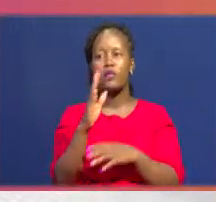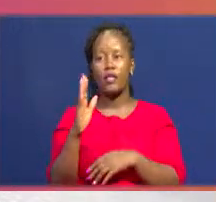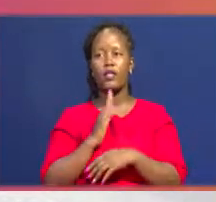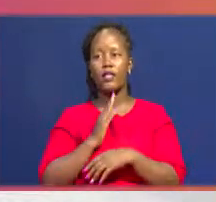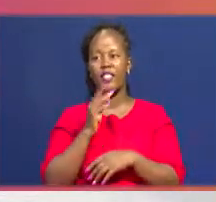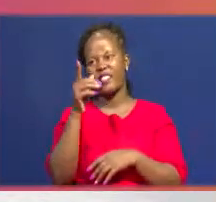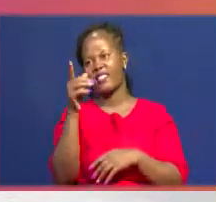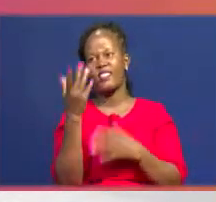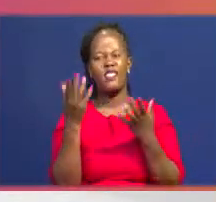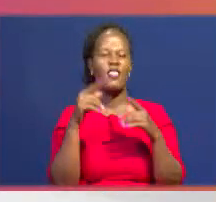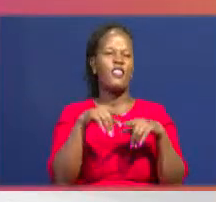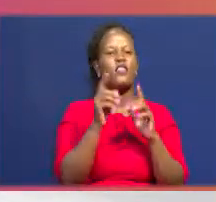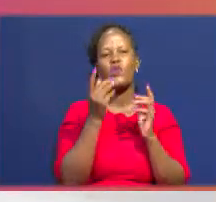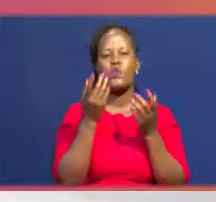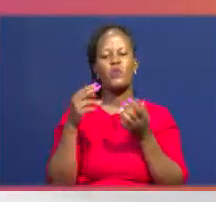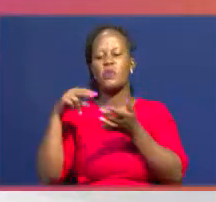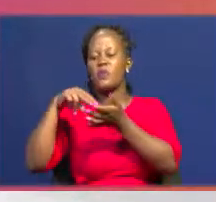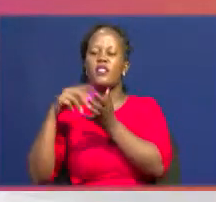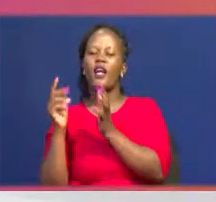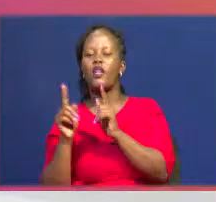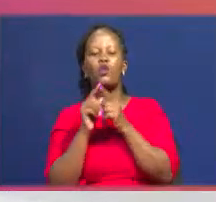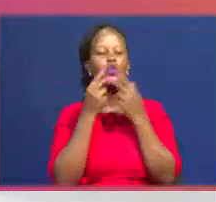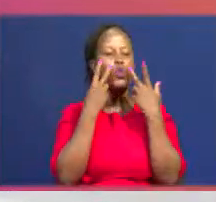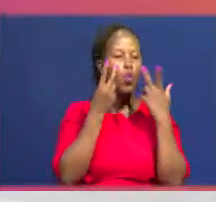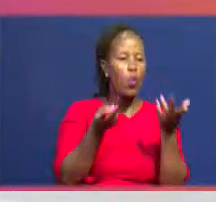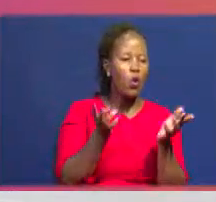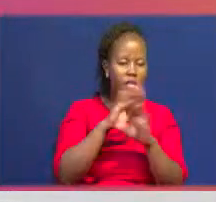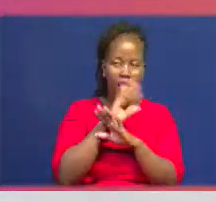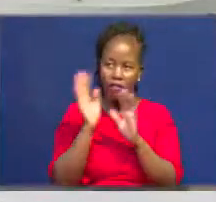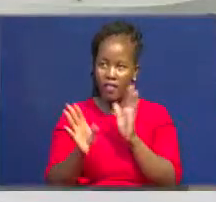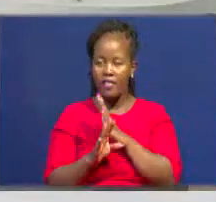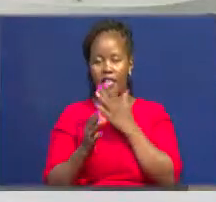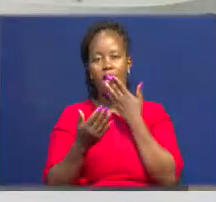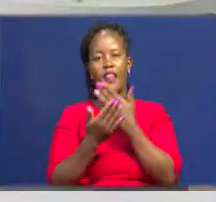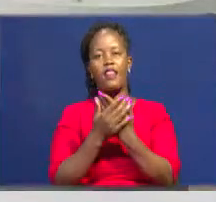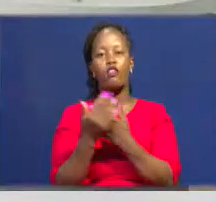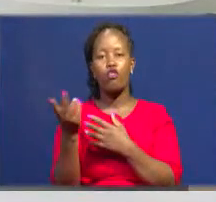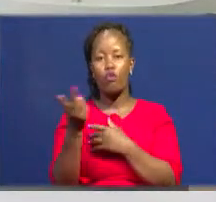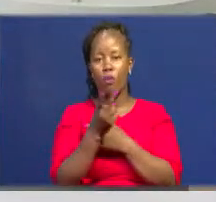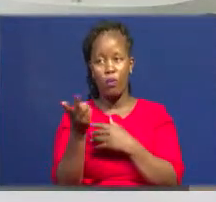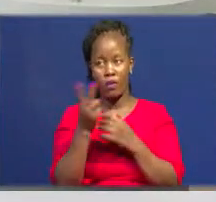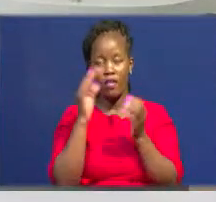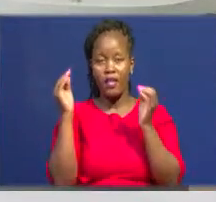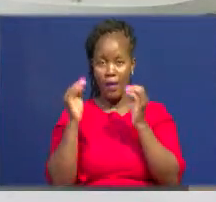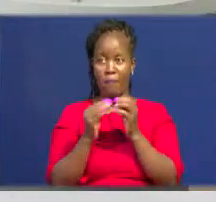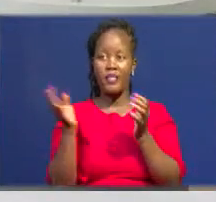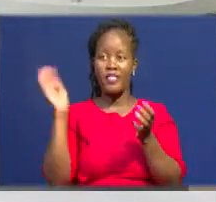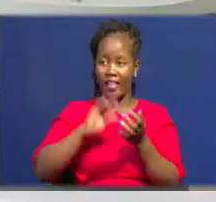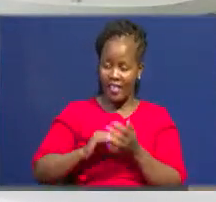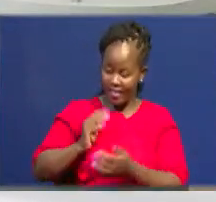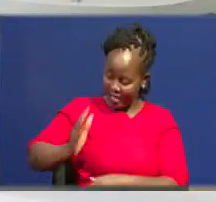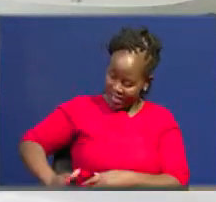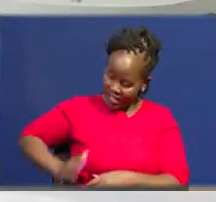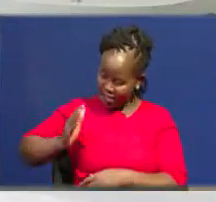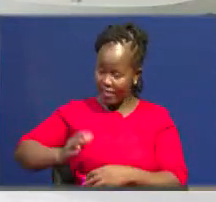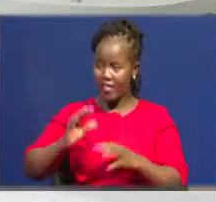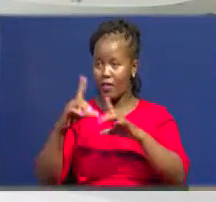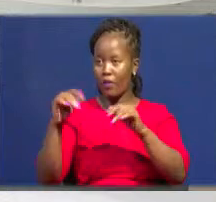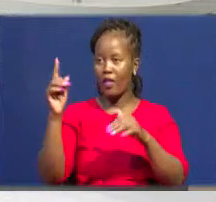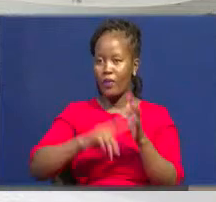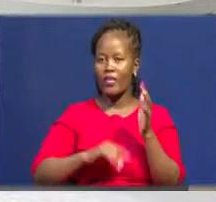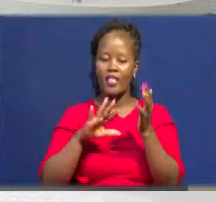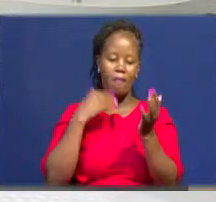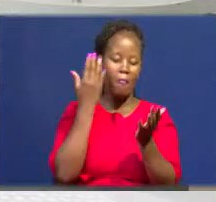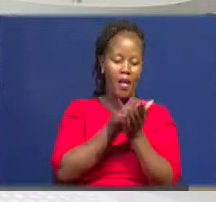go just stand away from him and watch everything there. Thank you very much, gentlemen. See you down in Naivasha. We're saying Eastern Rally and Tufike